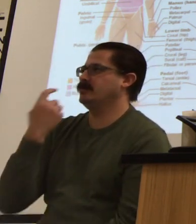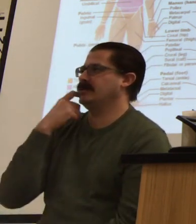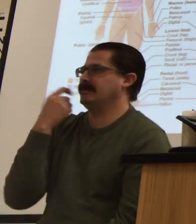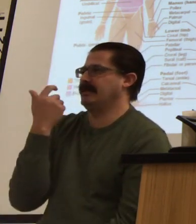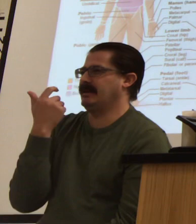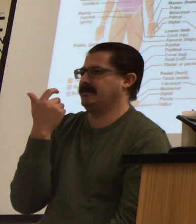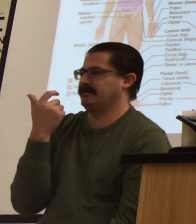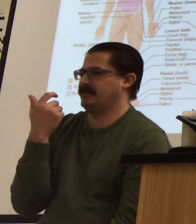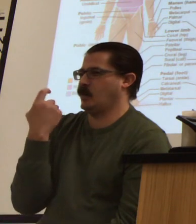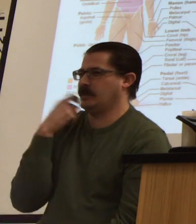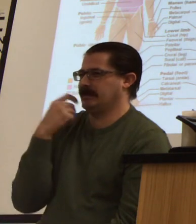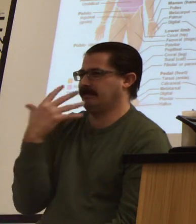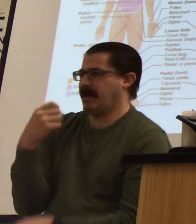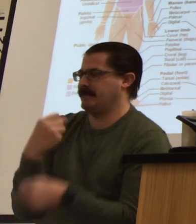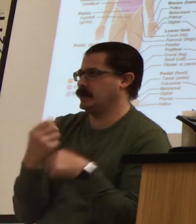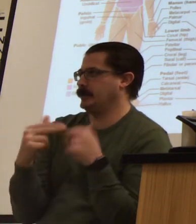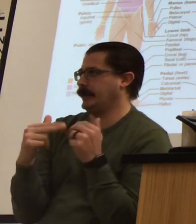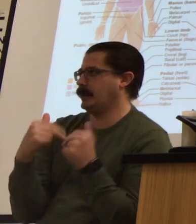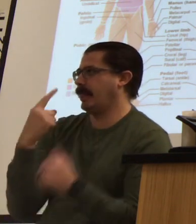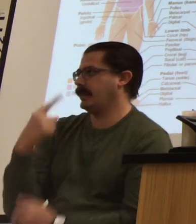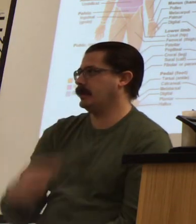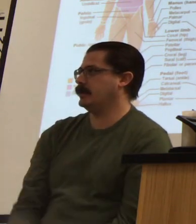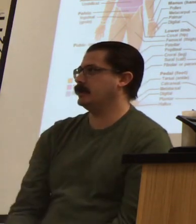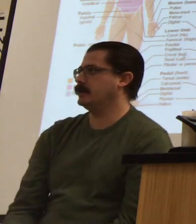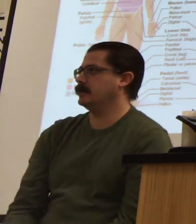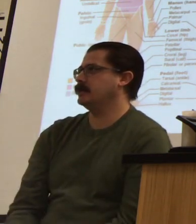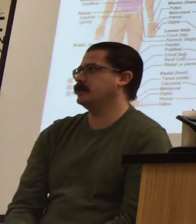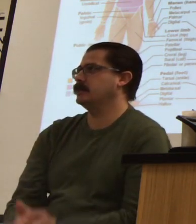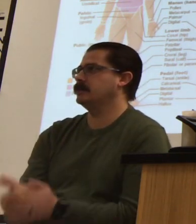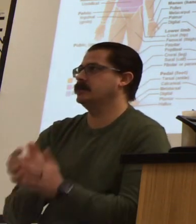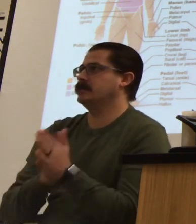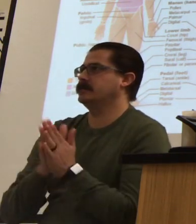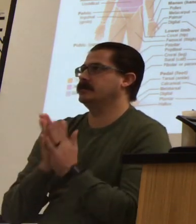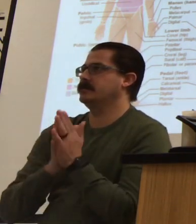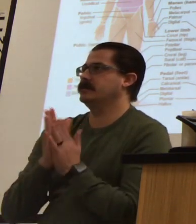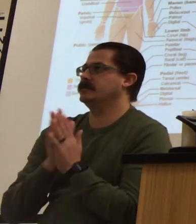Don't confuse antebrachial with brachial. Those are different things.